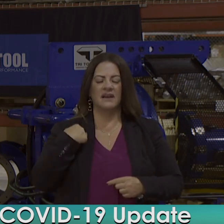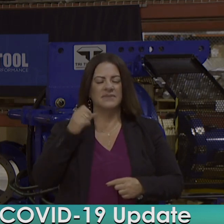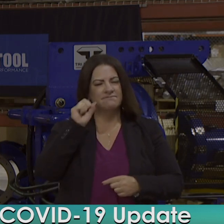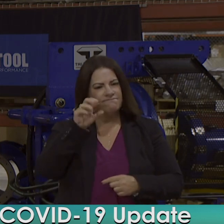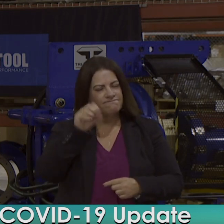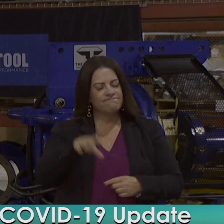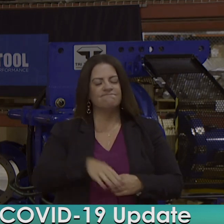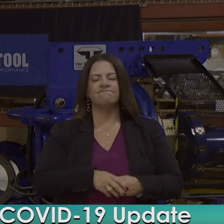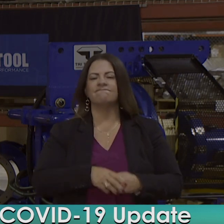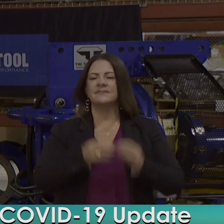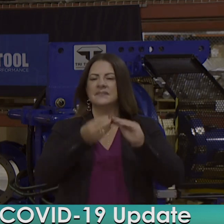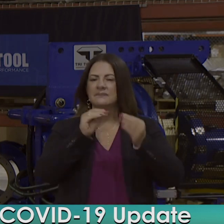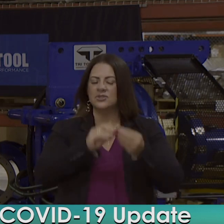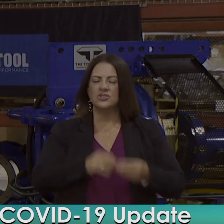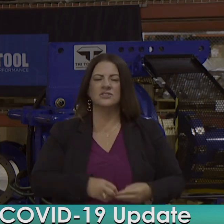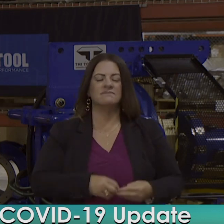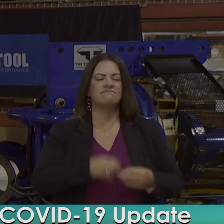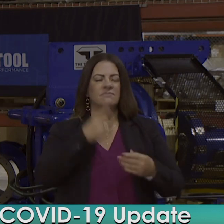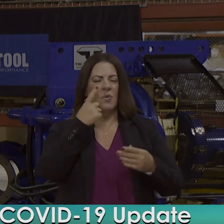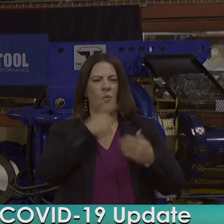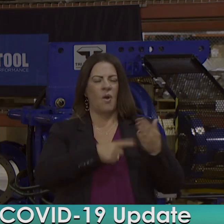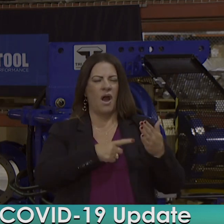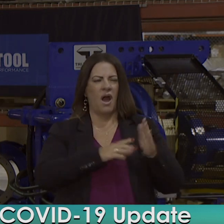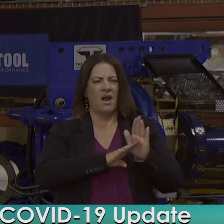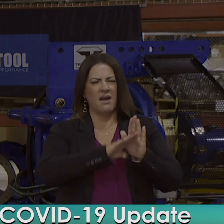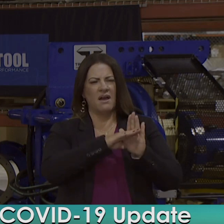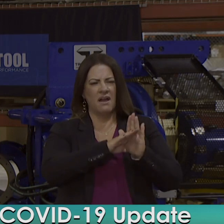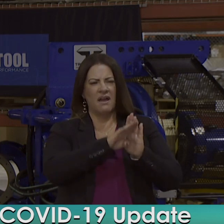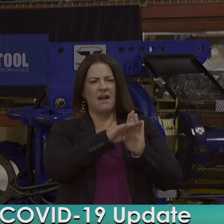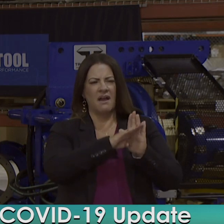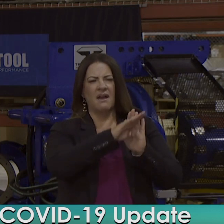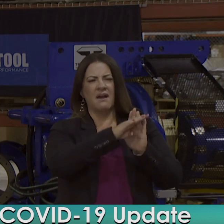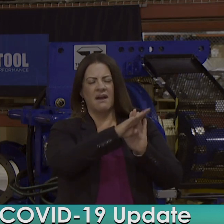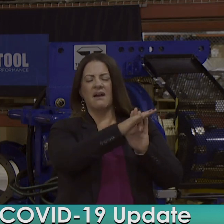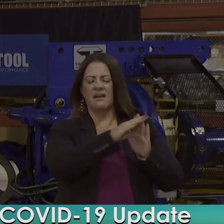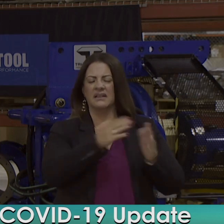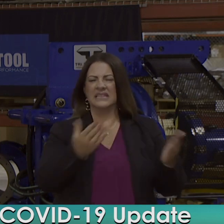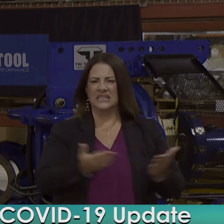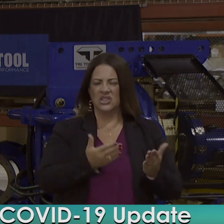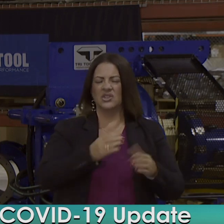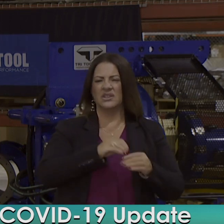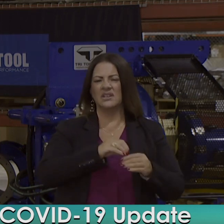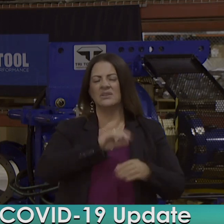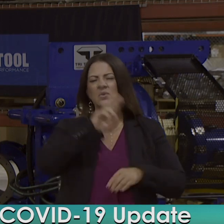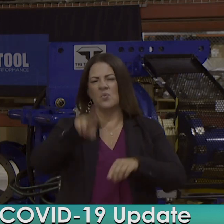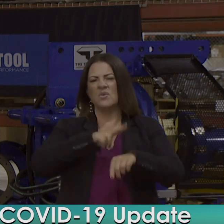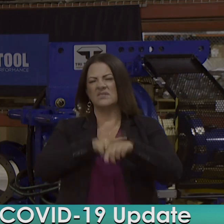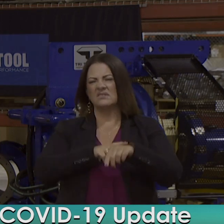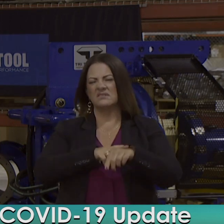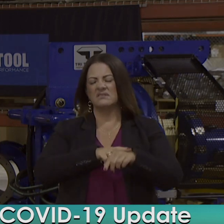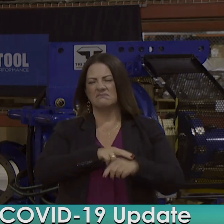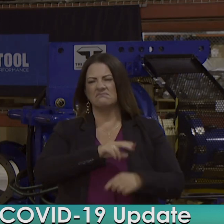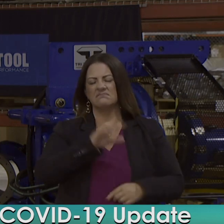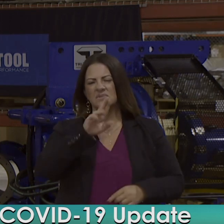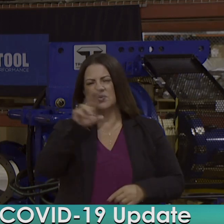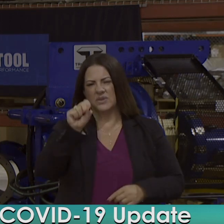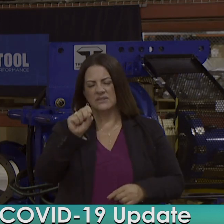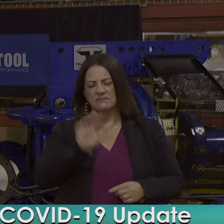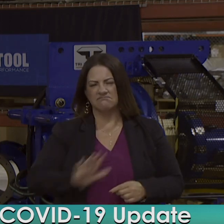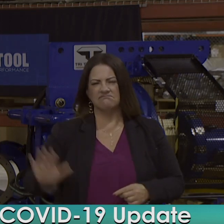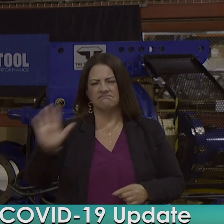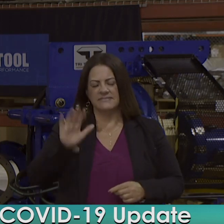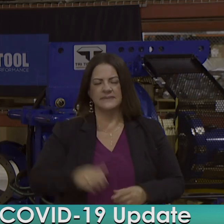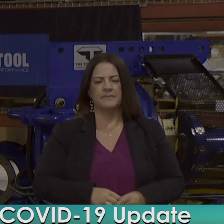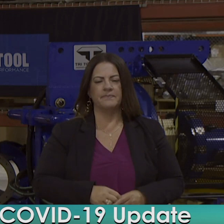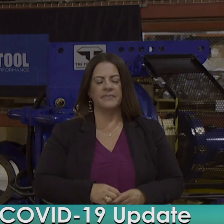have been marking trend lines that increasingly are headlines across the nation as it relates to positivity rates in the